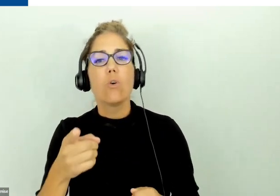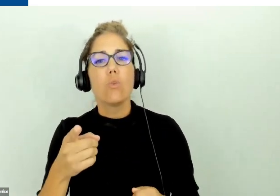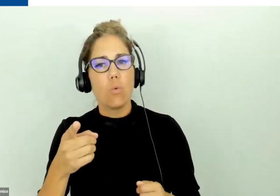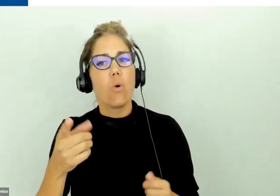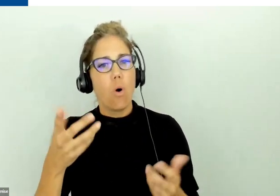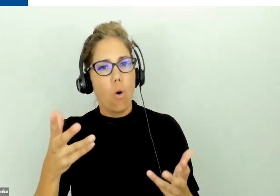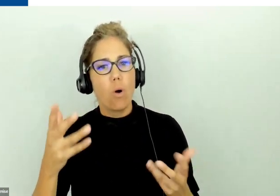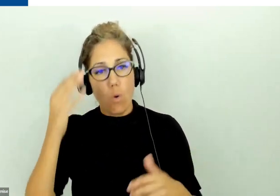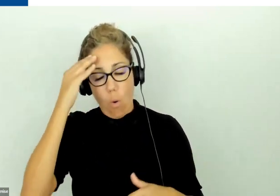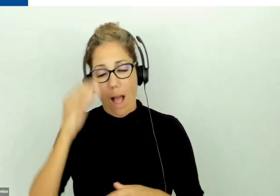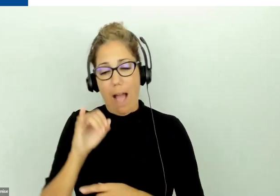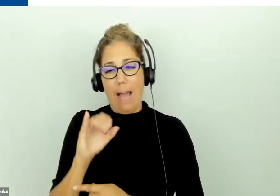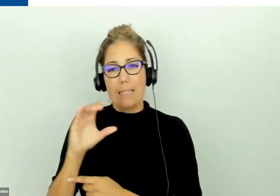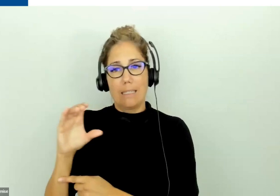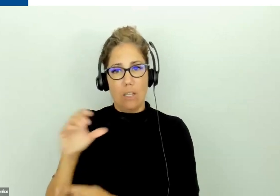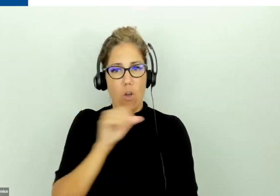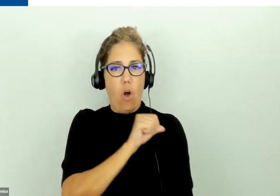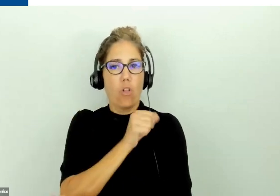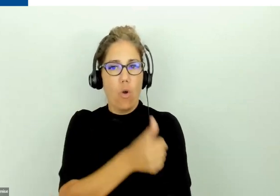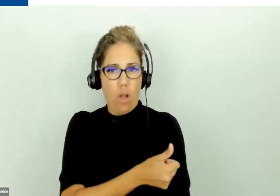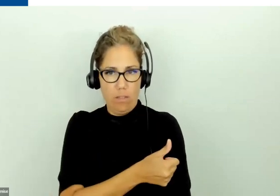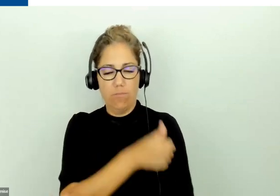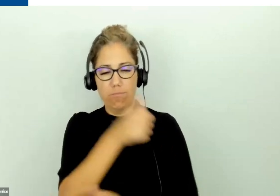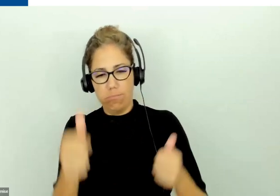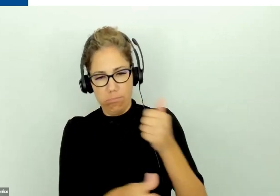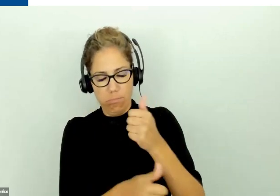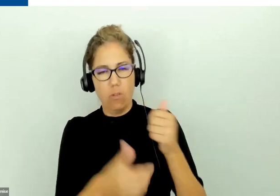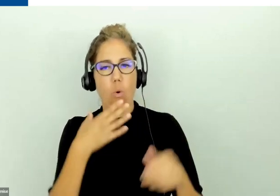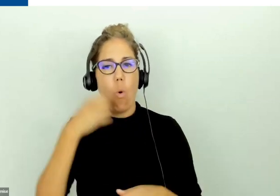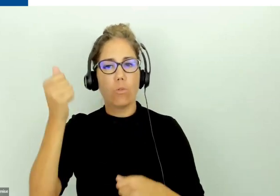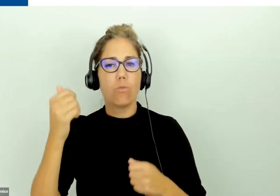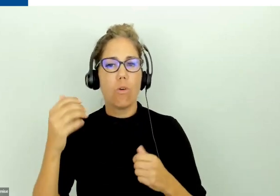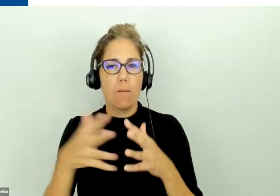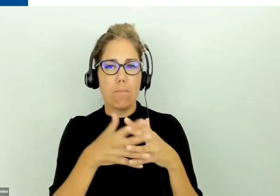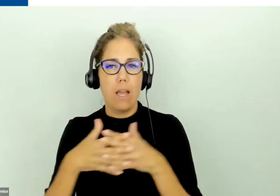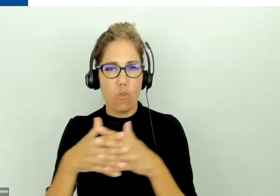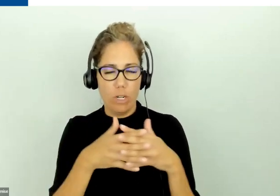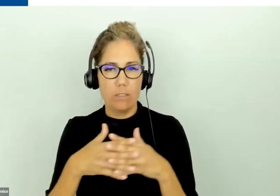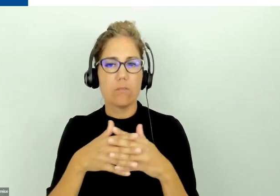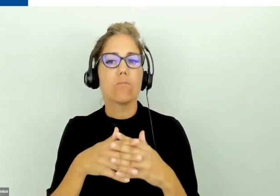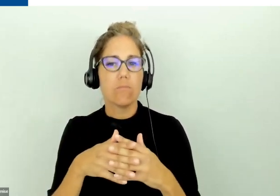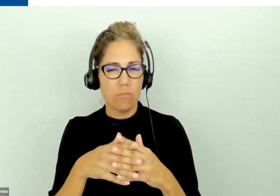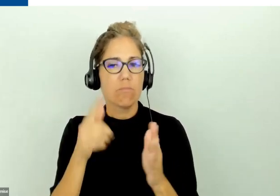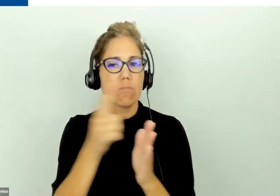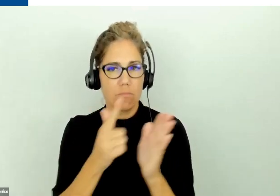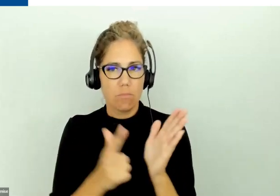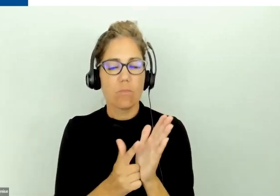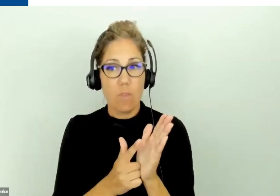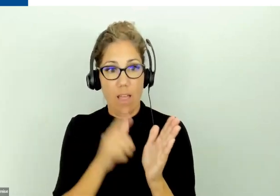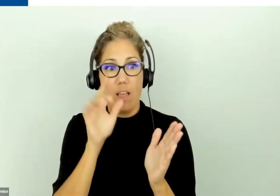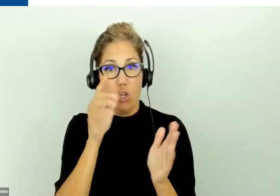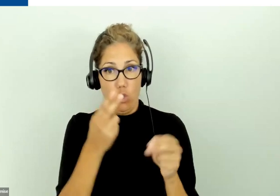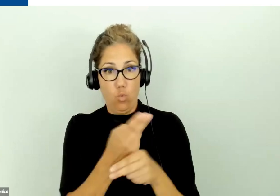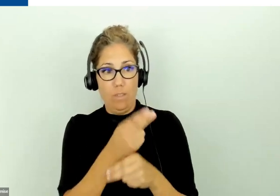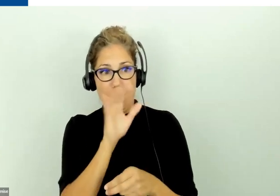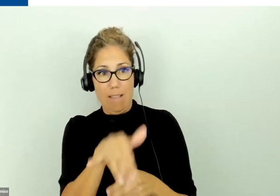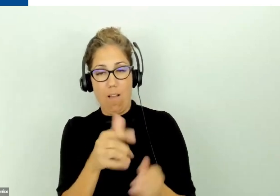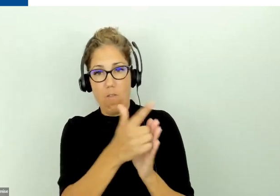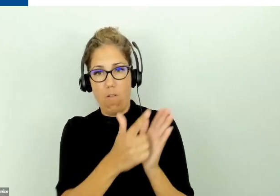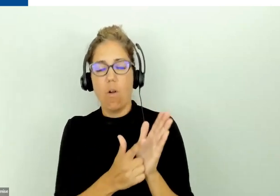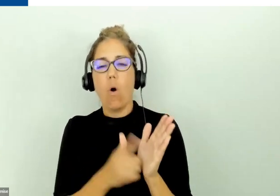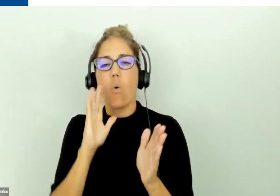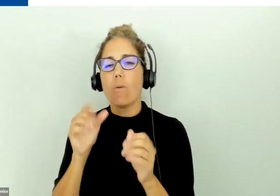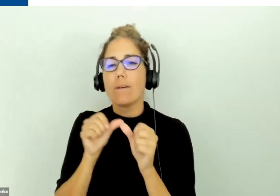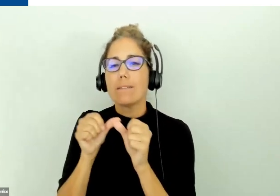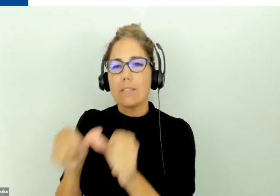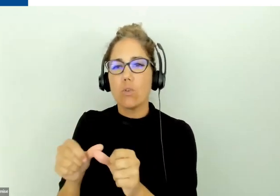heard, ICC is authorized under the Older Americans Act. As a part of that authorization, we will be continuing this work over time